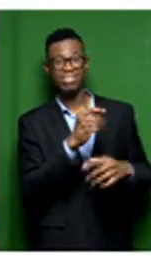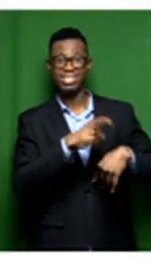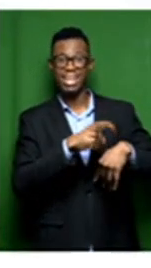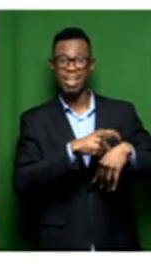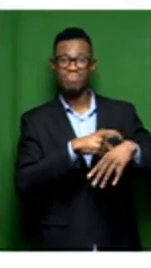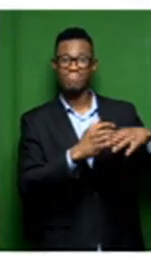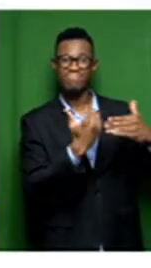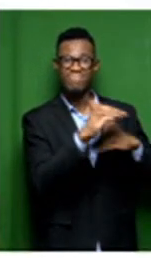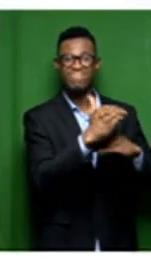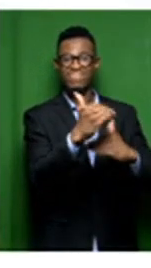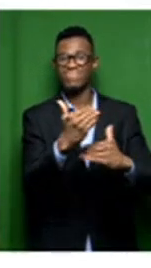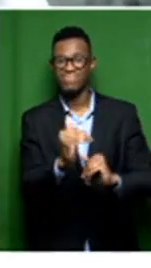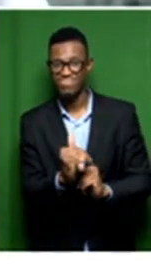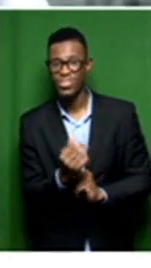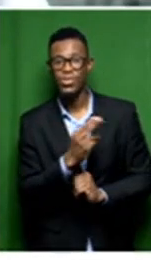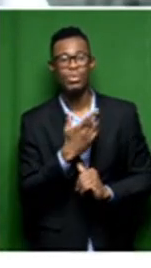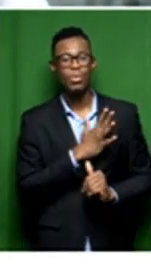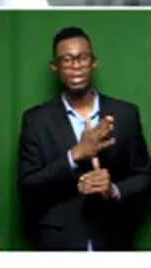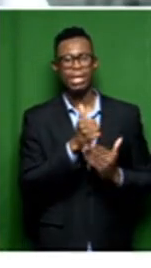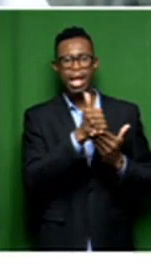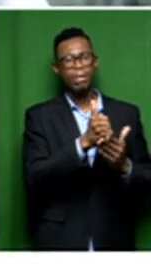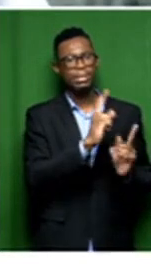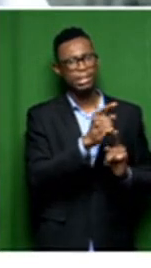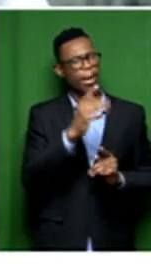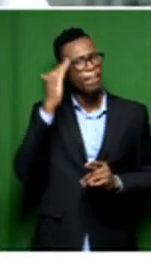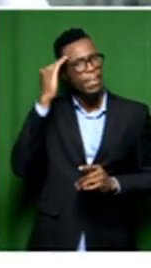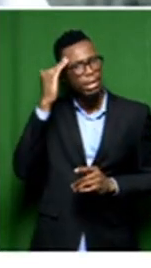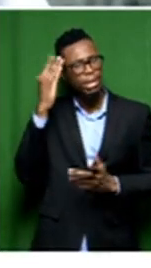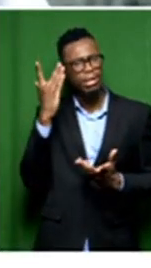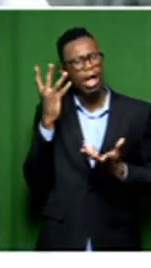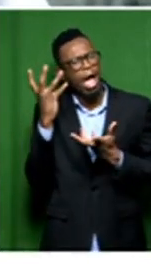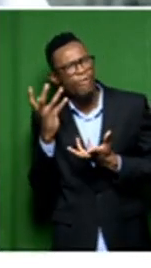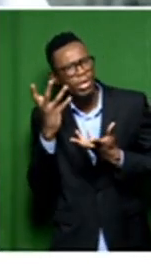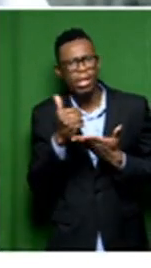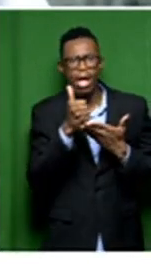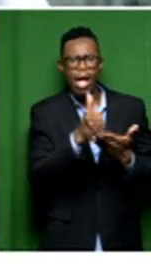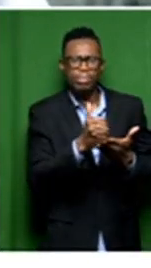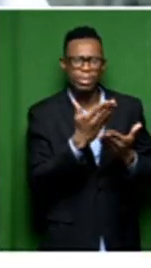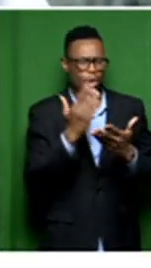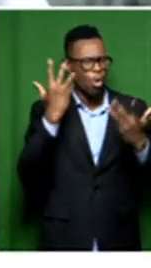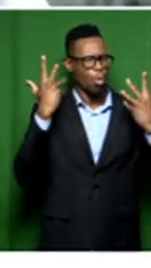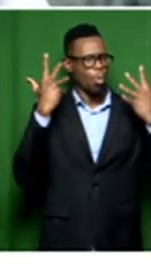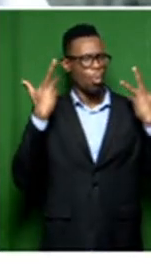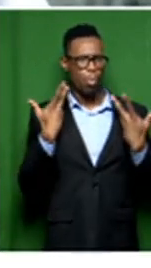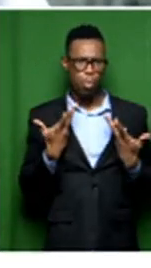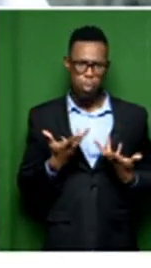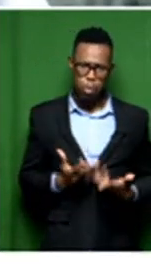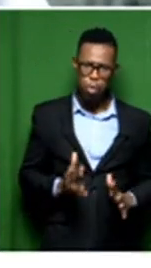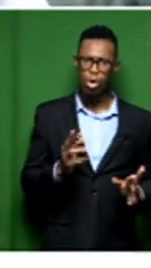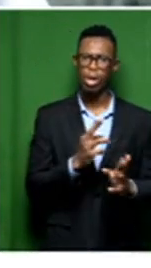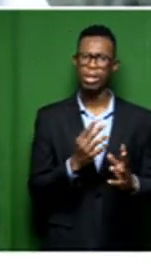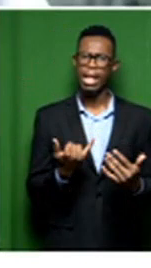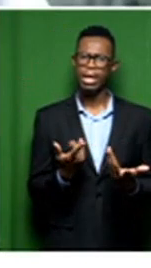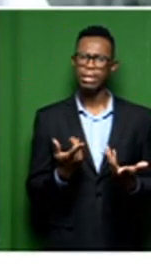take some of the mental load off for teachers. So any teacher around the country can download this free resource that has